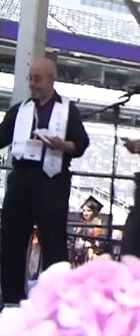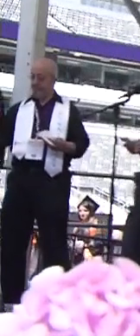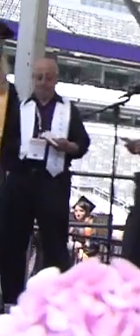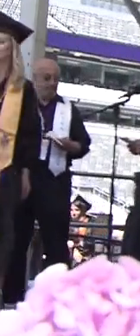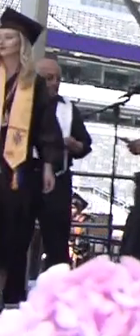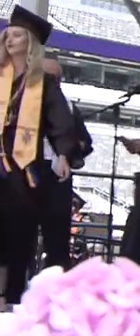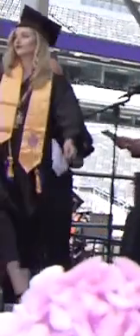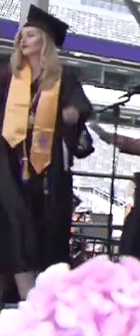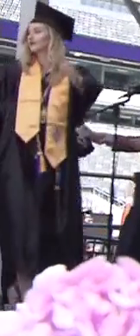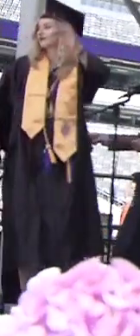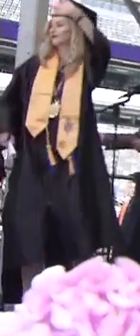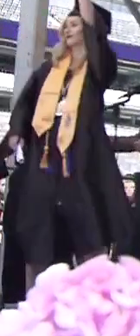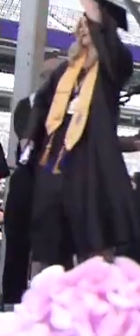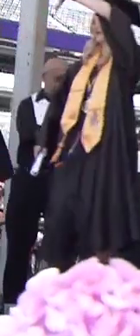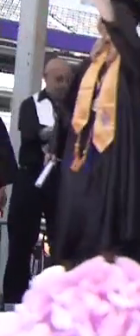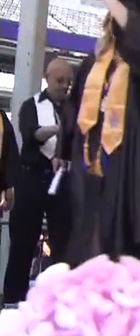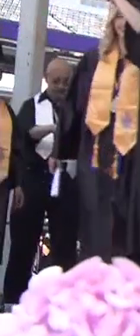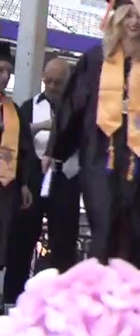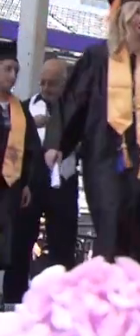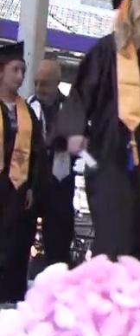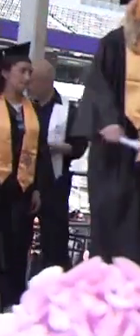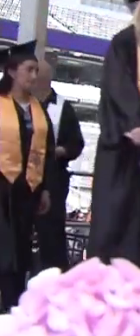Heather Goralaski,